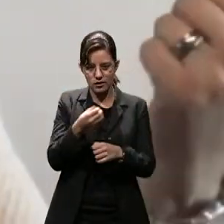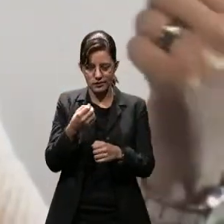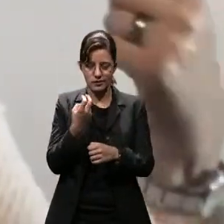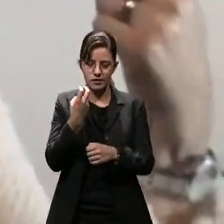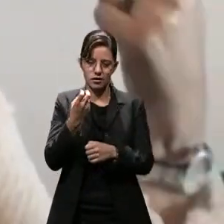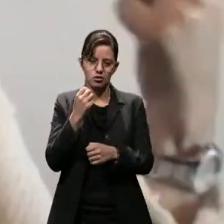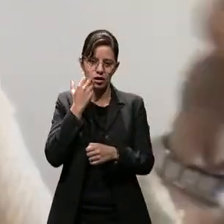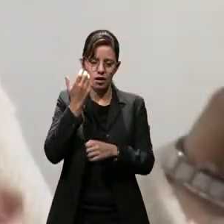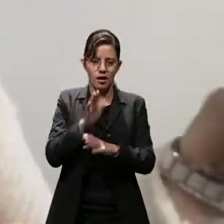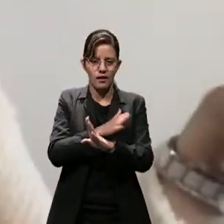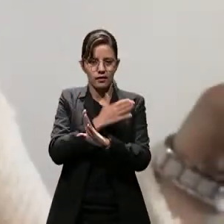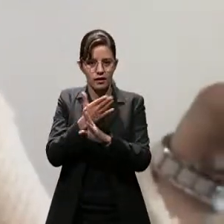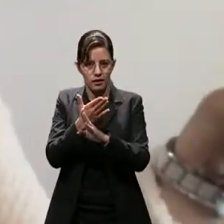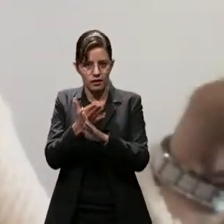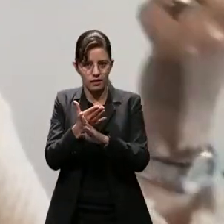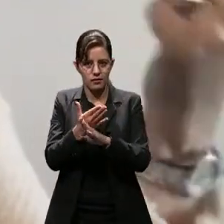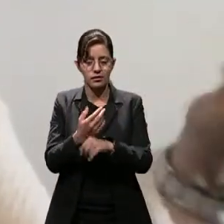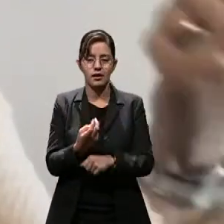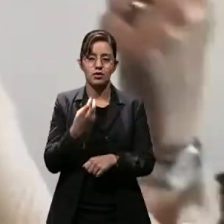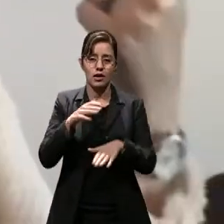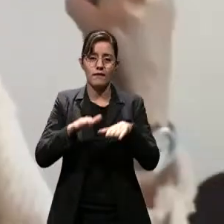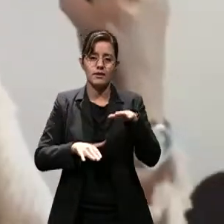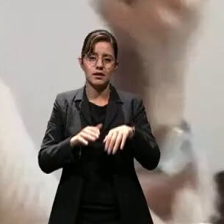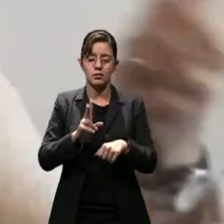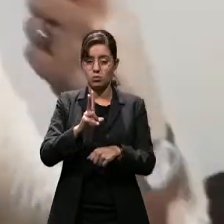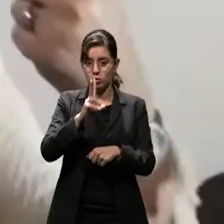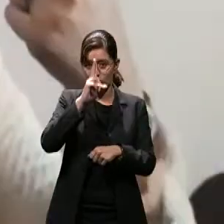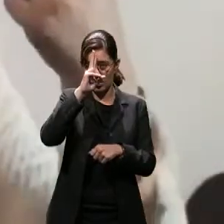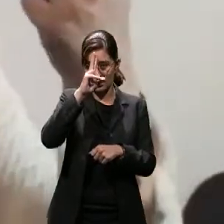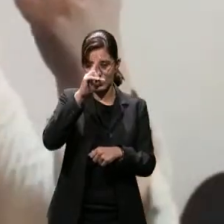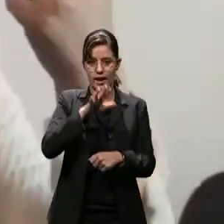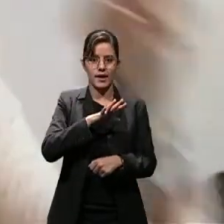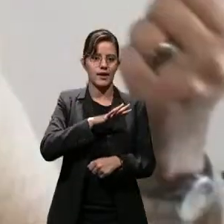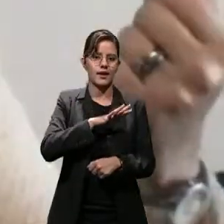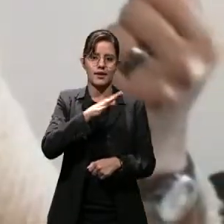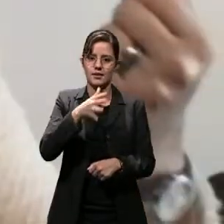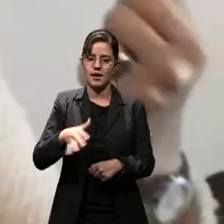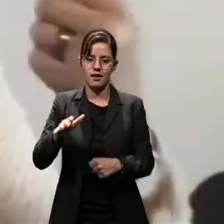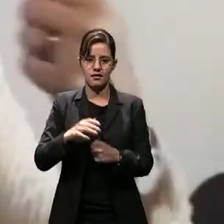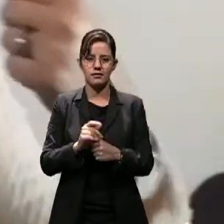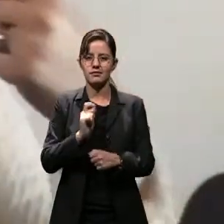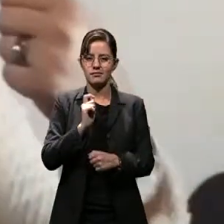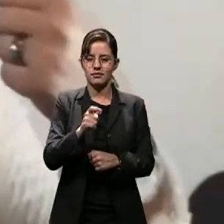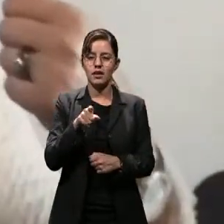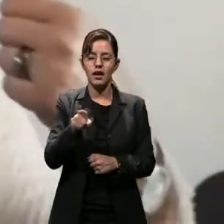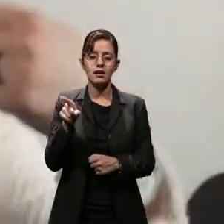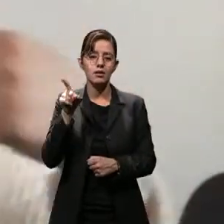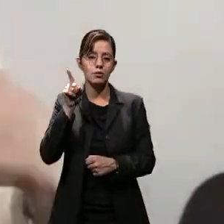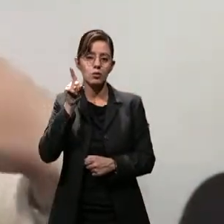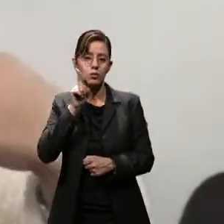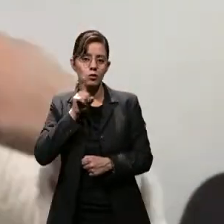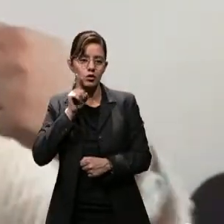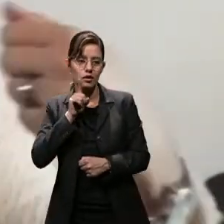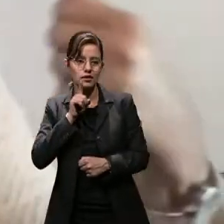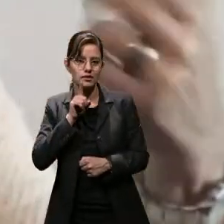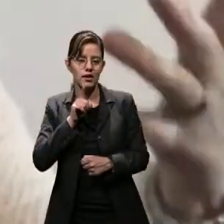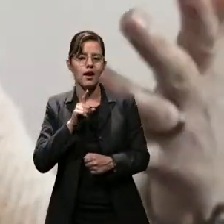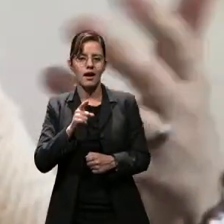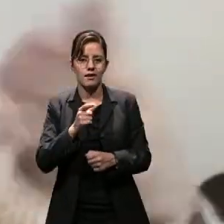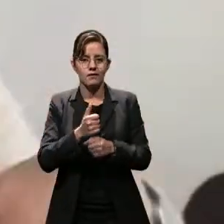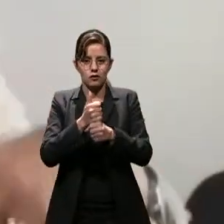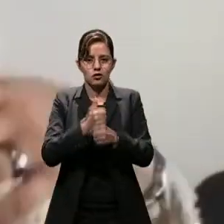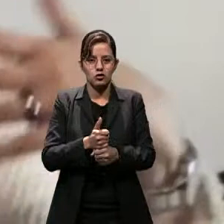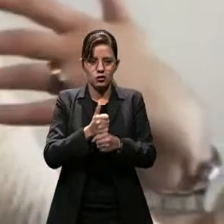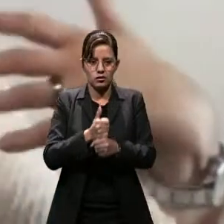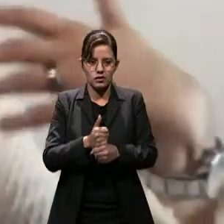though there's the way that women are breached or violated, I mean, violence that are suffering